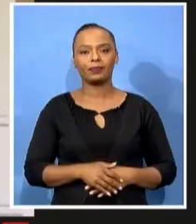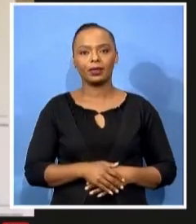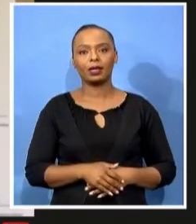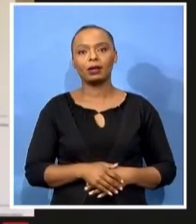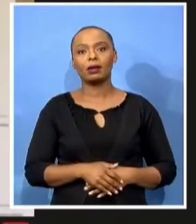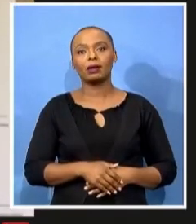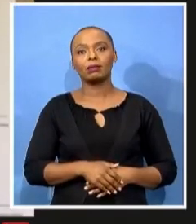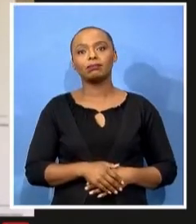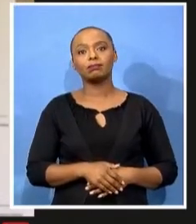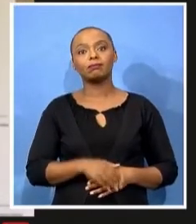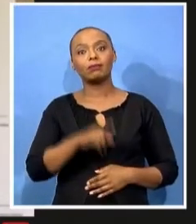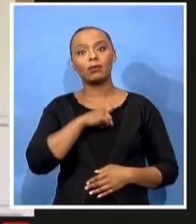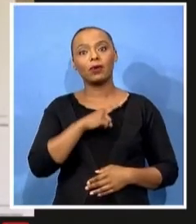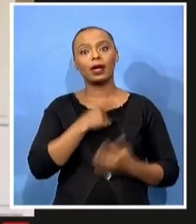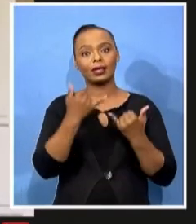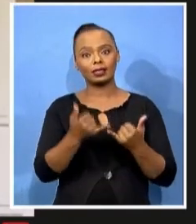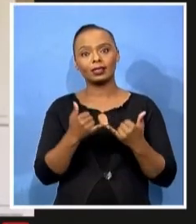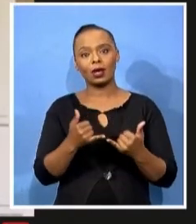the